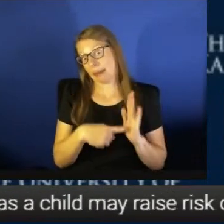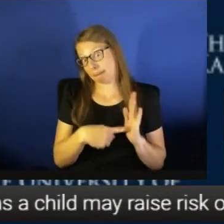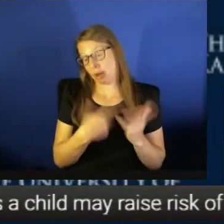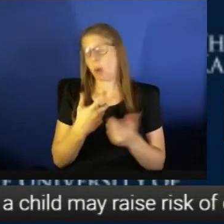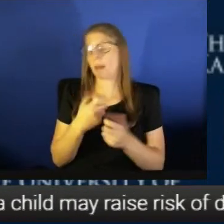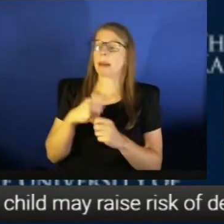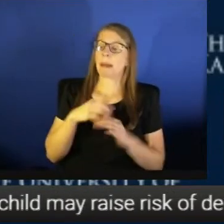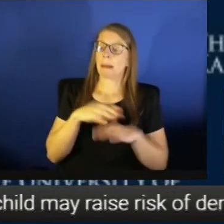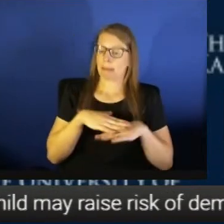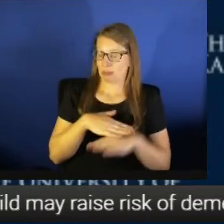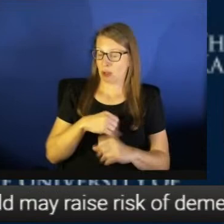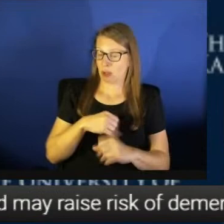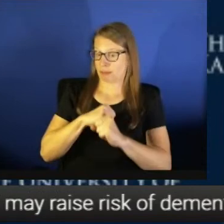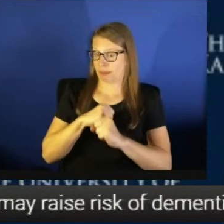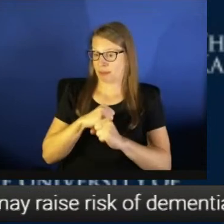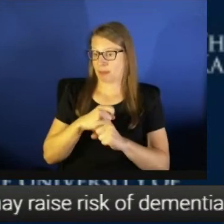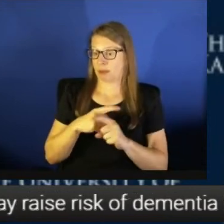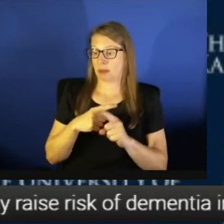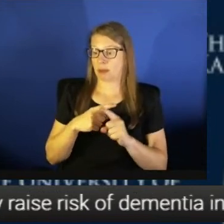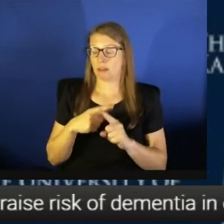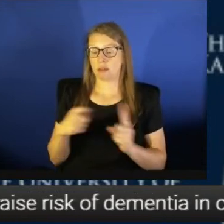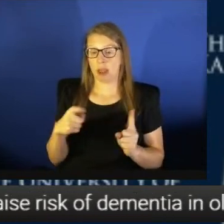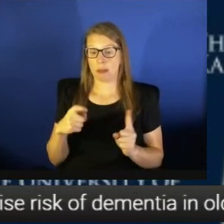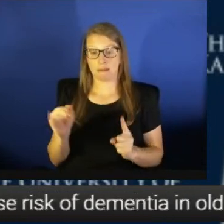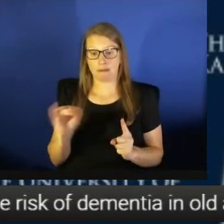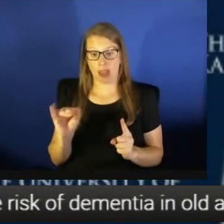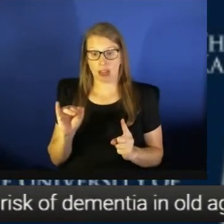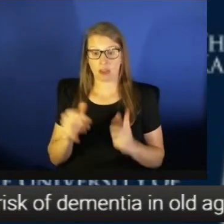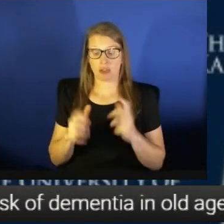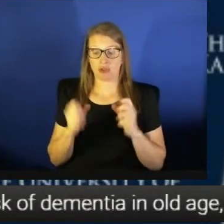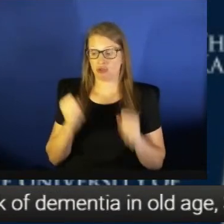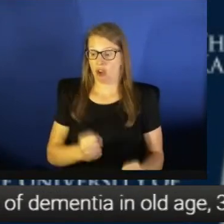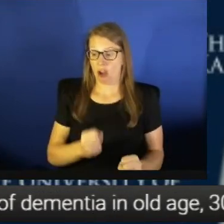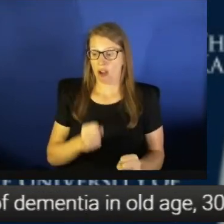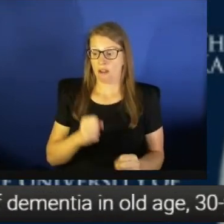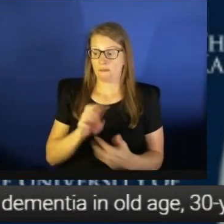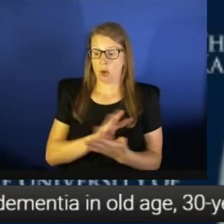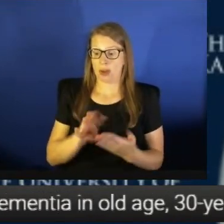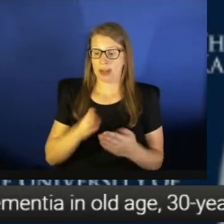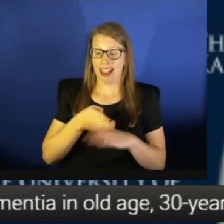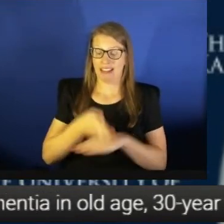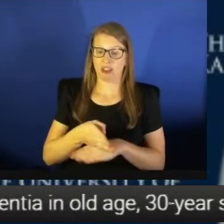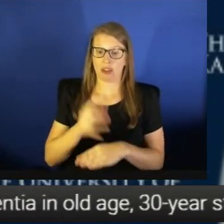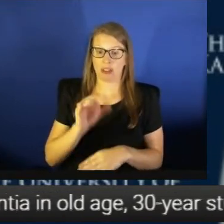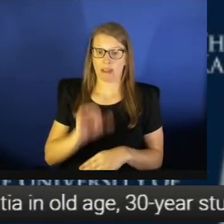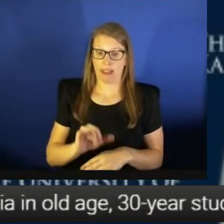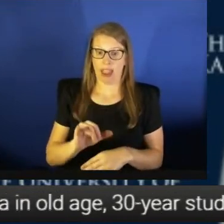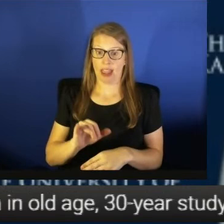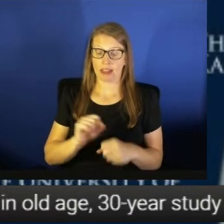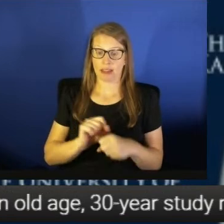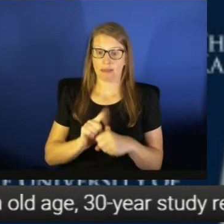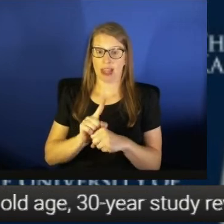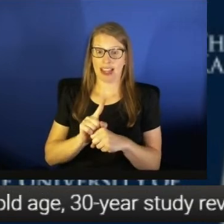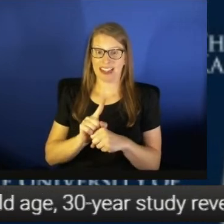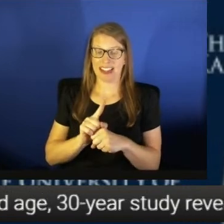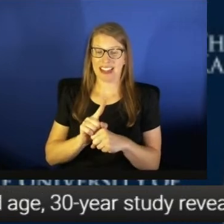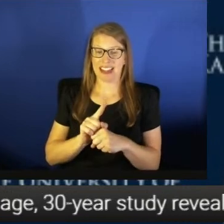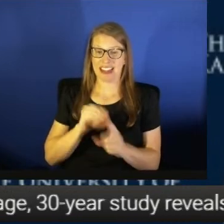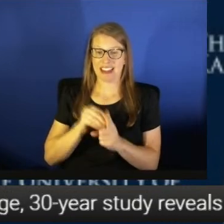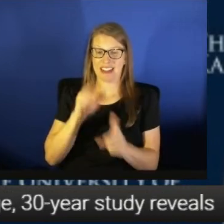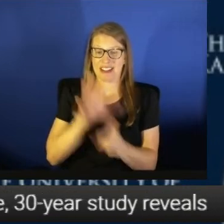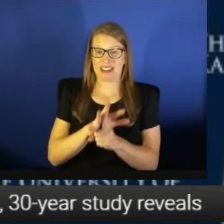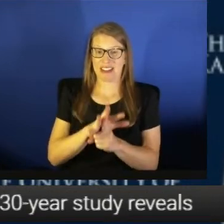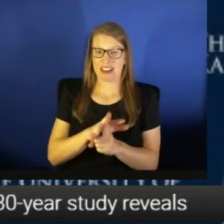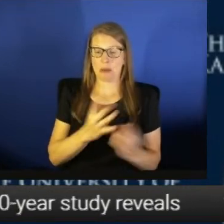protection against infection. Really the strongest at 4 weeks after that spike exposure of the vaccine